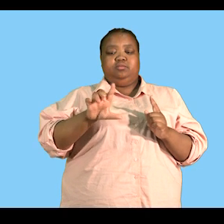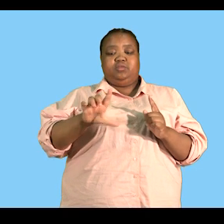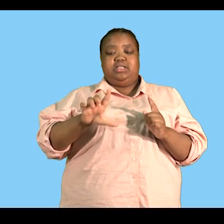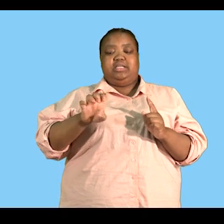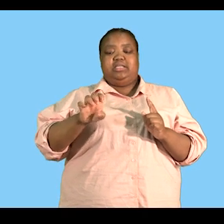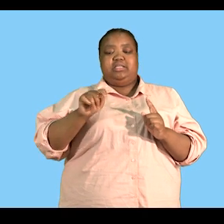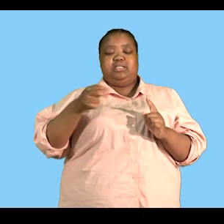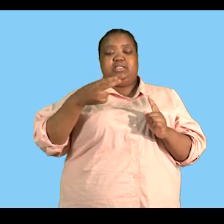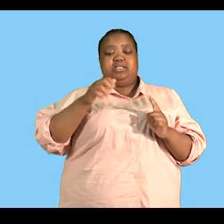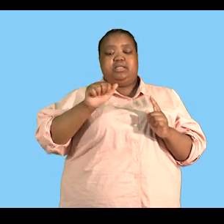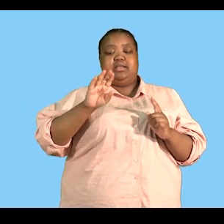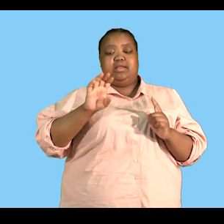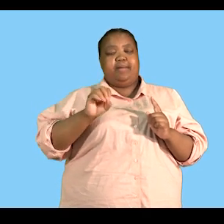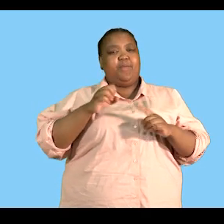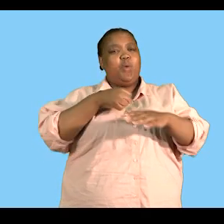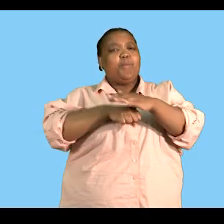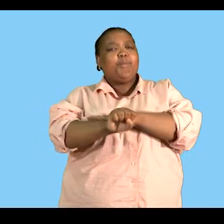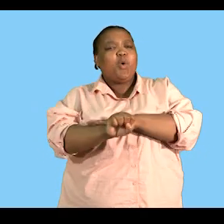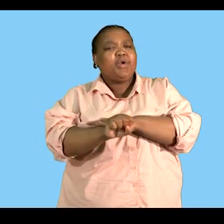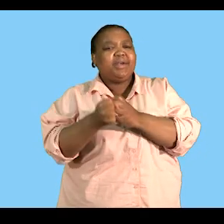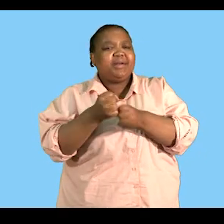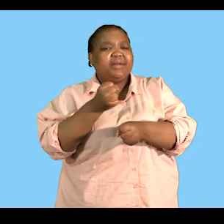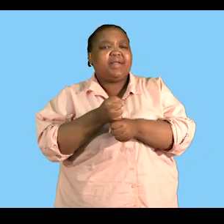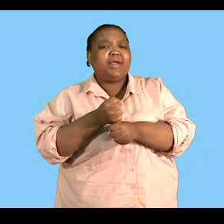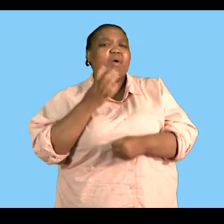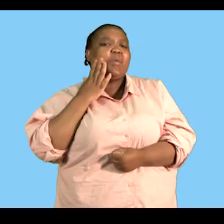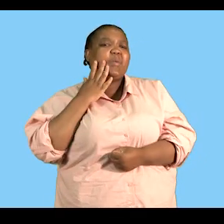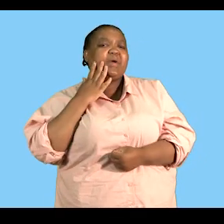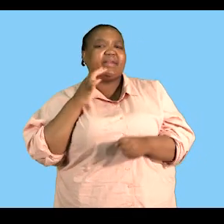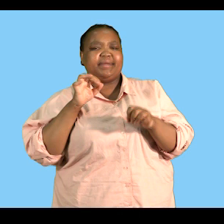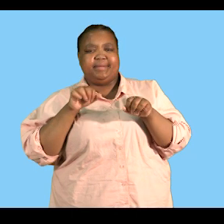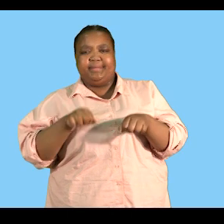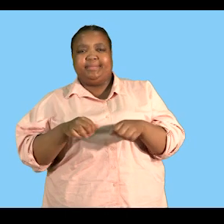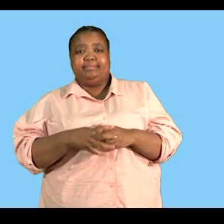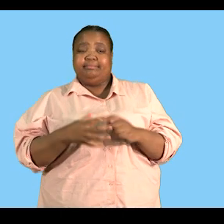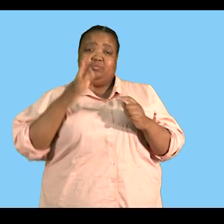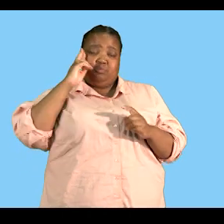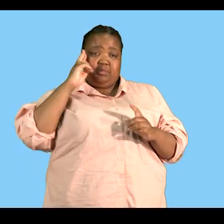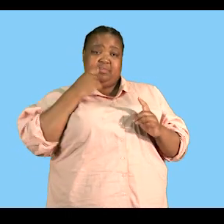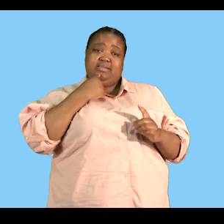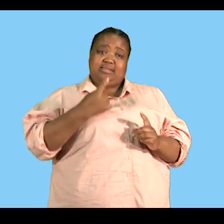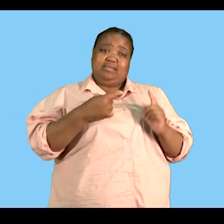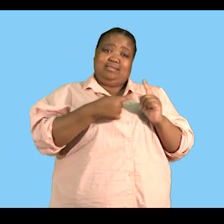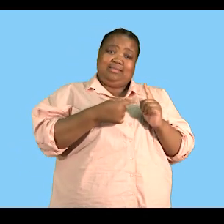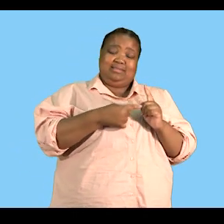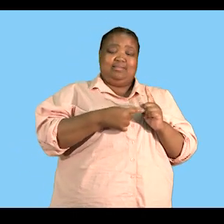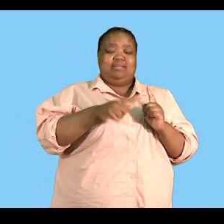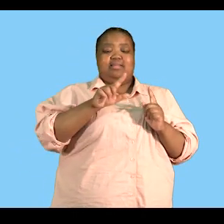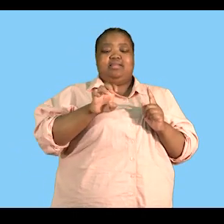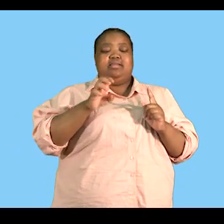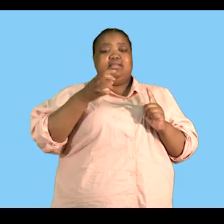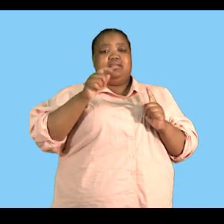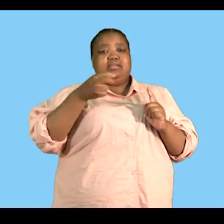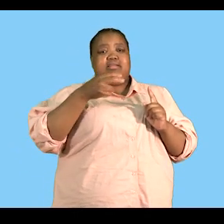Letabo born? Now remember, they said he is 28 years old